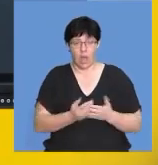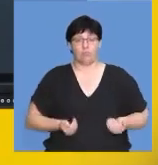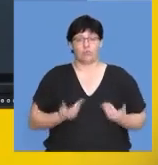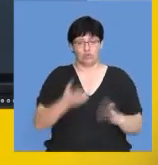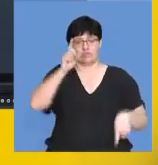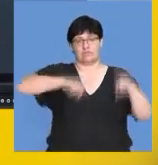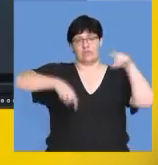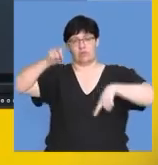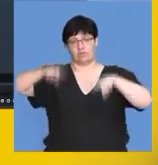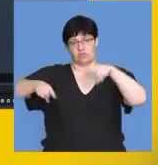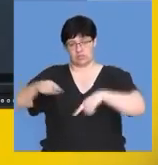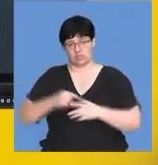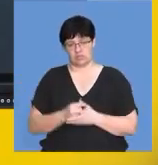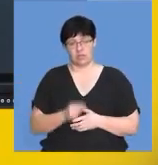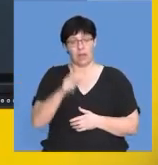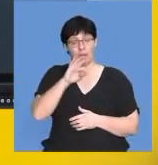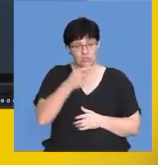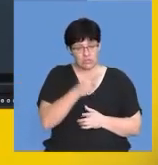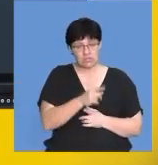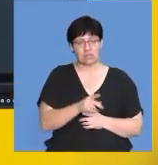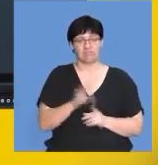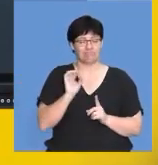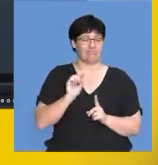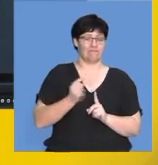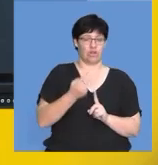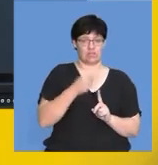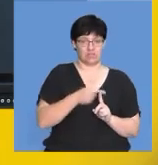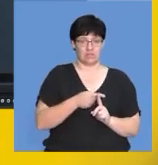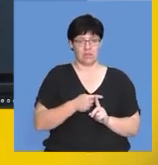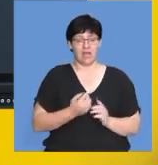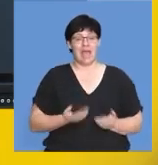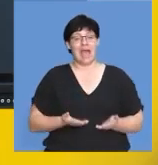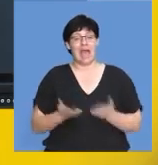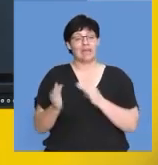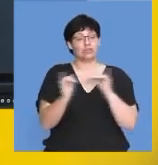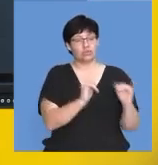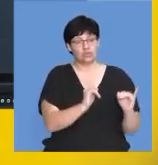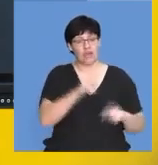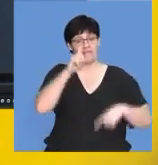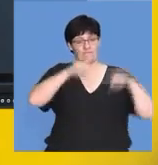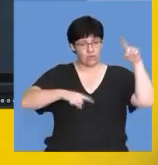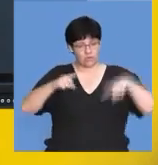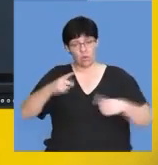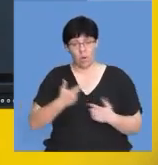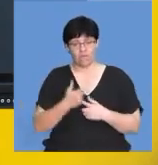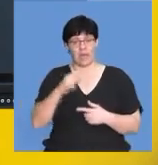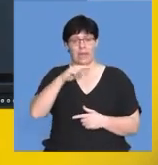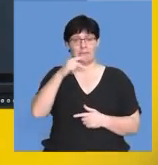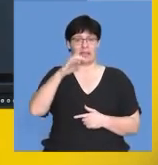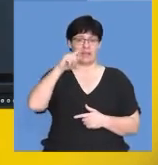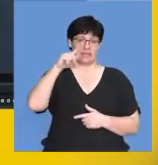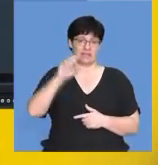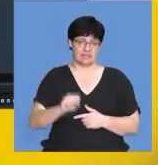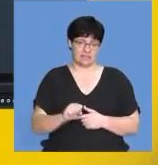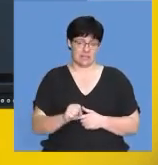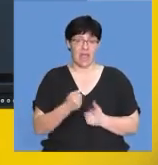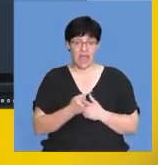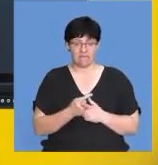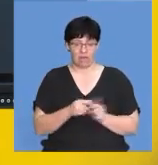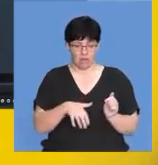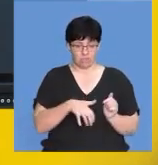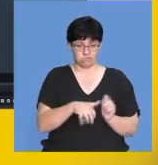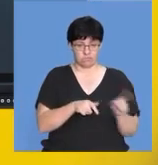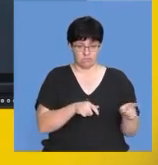variation. And so meiosis is significant, firstly, in producing variation amongst the gametes, so that when there is